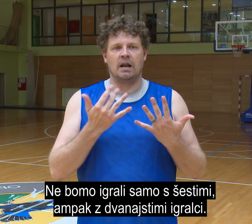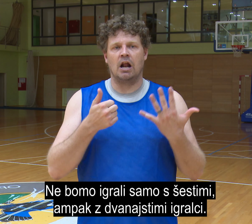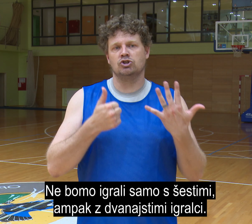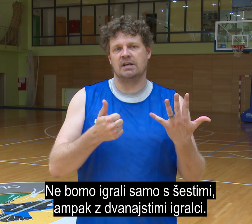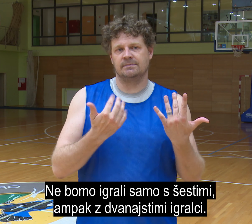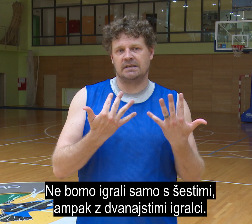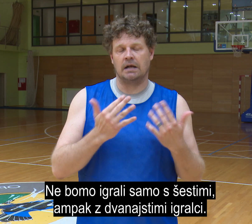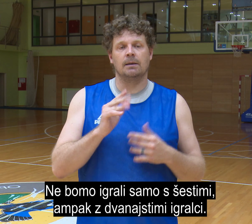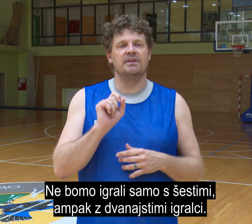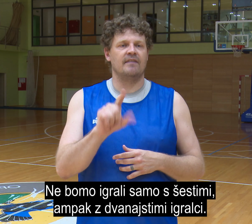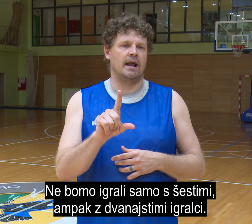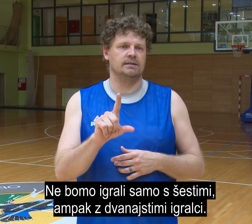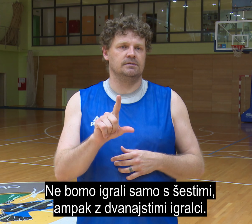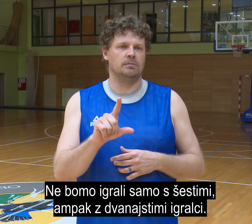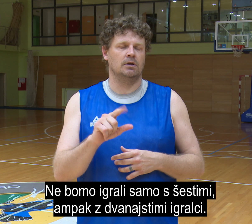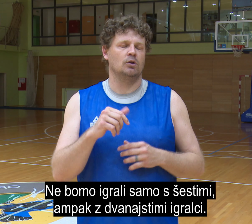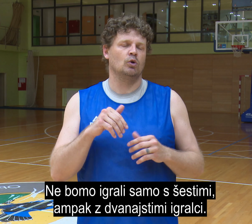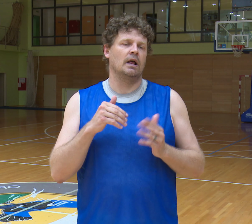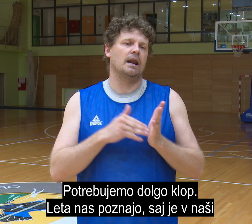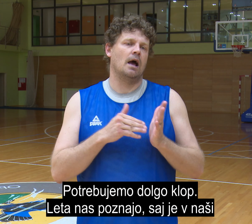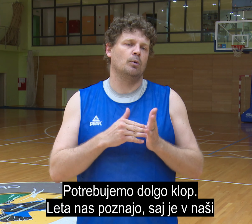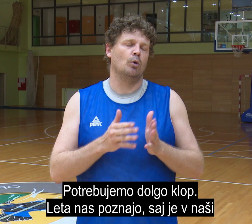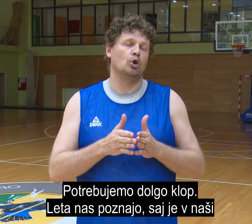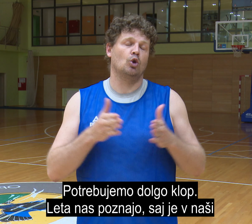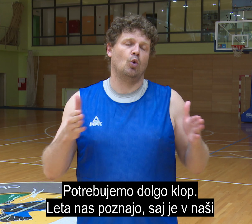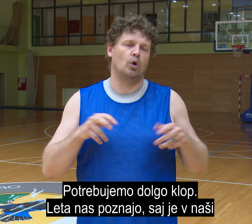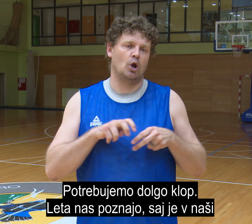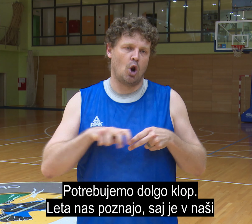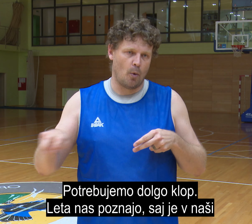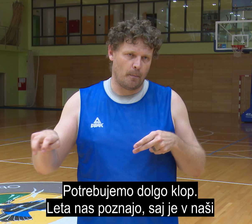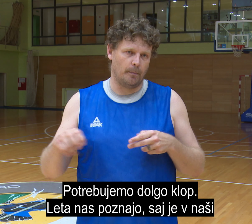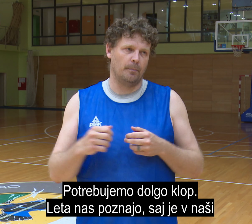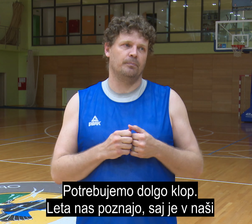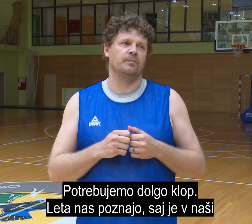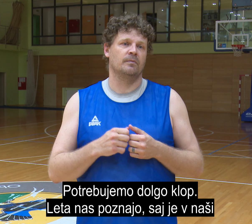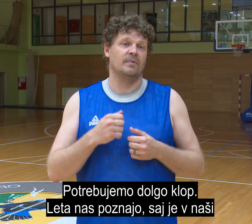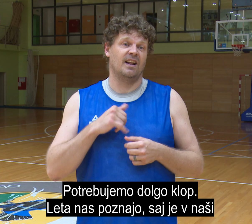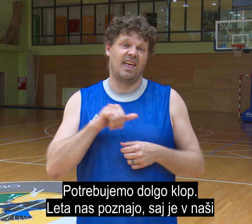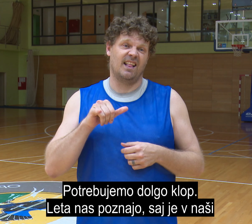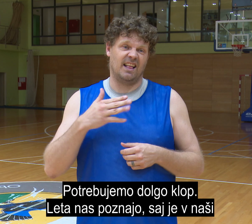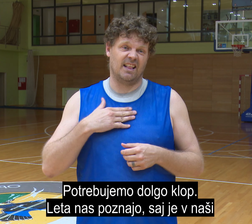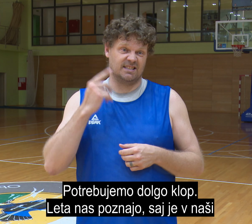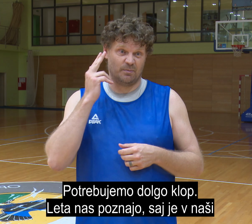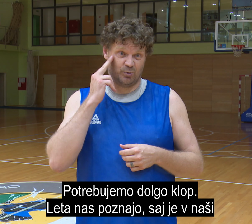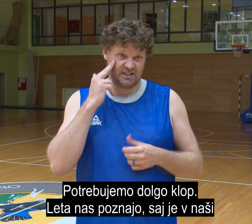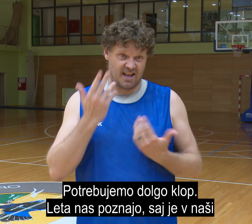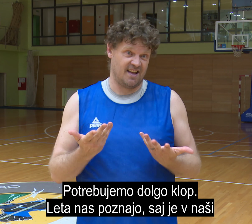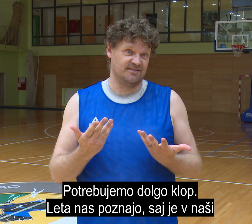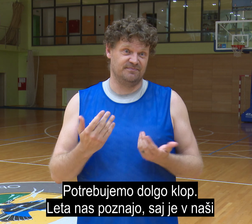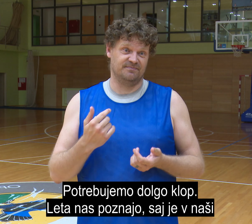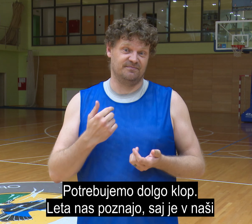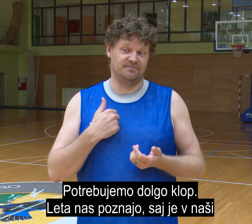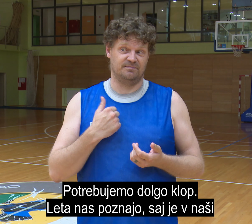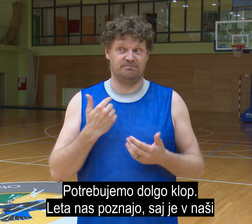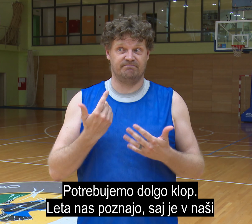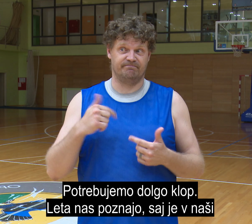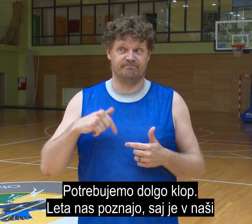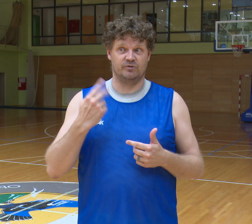Wait for me, gotta dial up. Can't call my landline cause it's all tied up. Just bike over then. Oh, oh, oh.